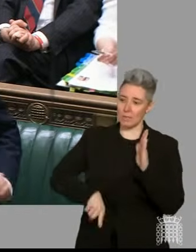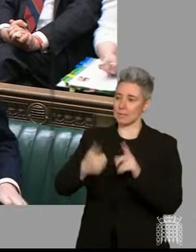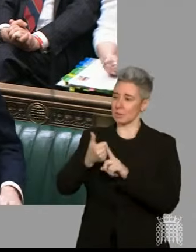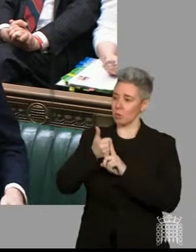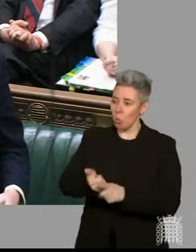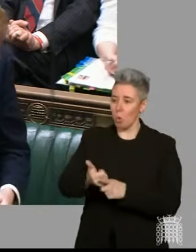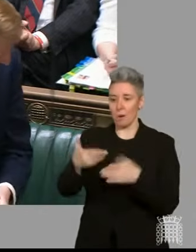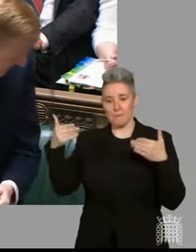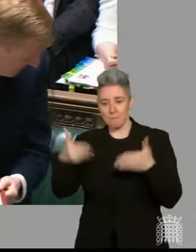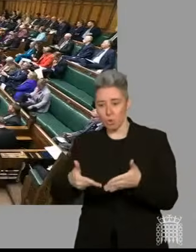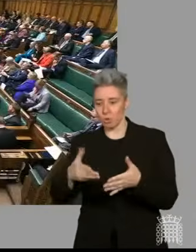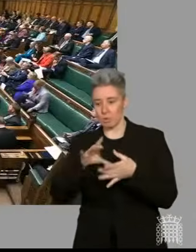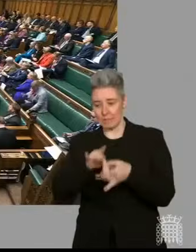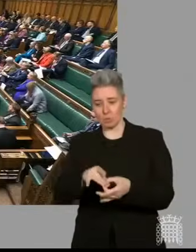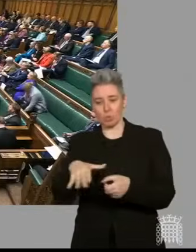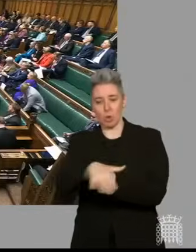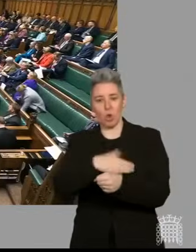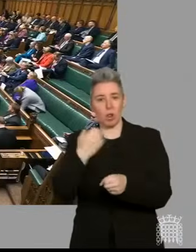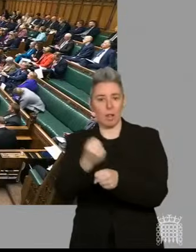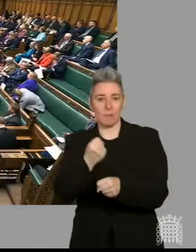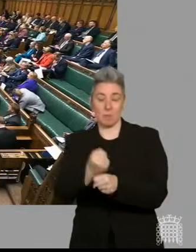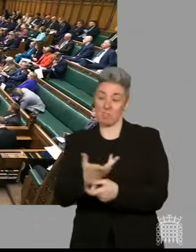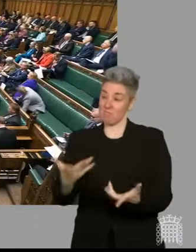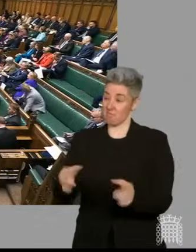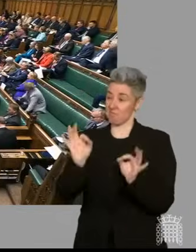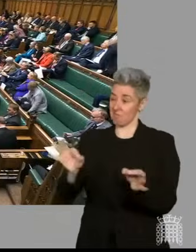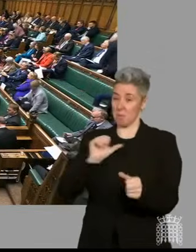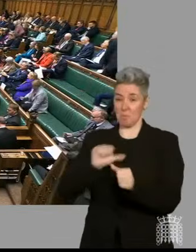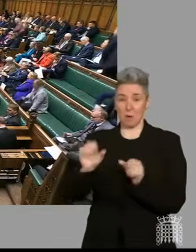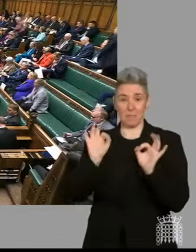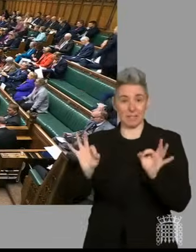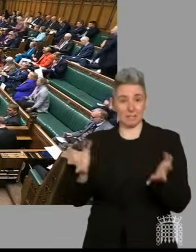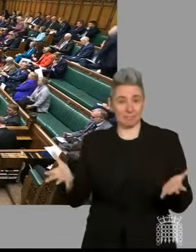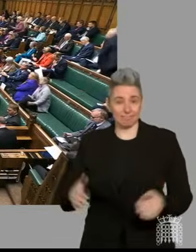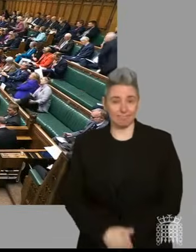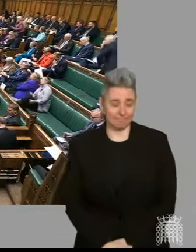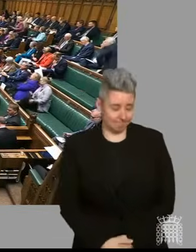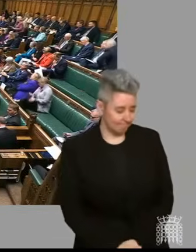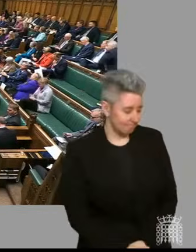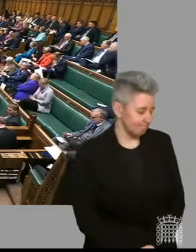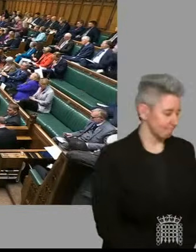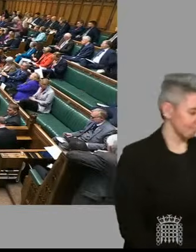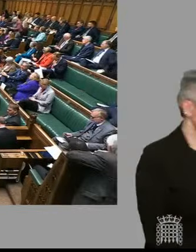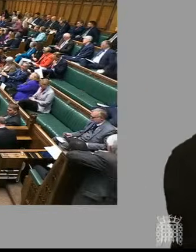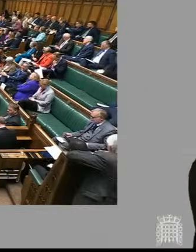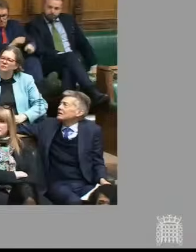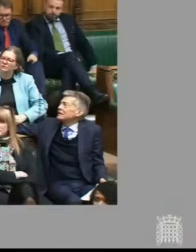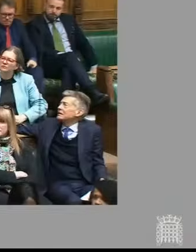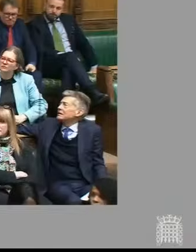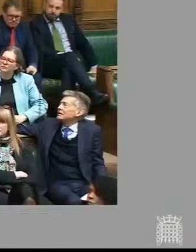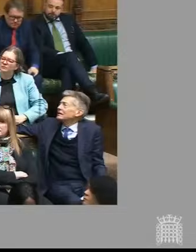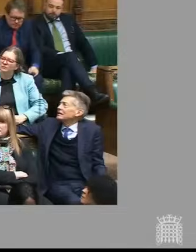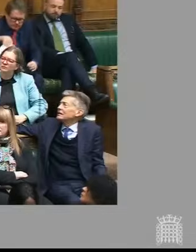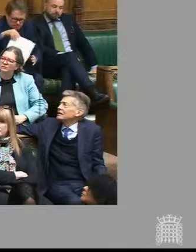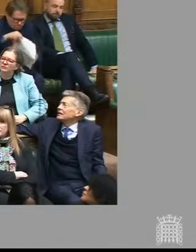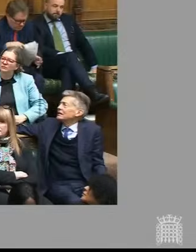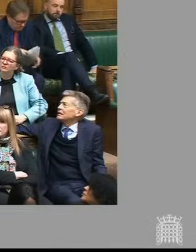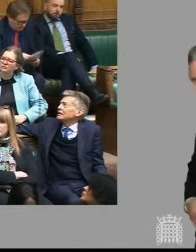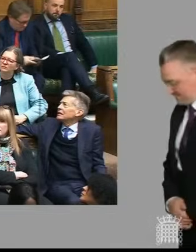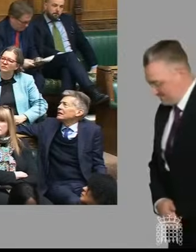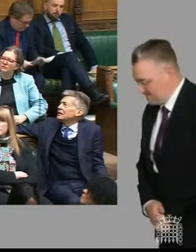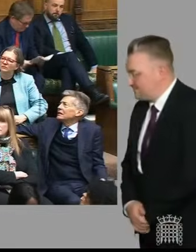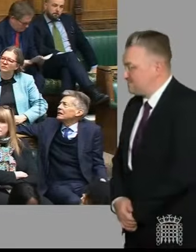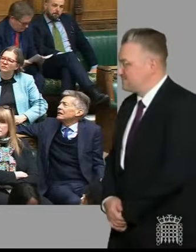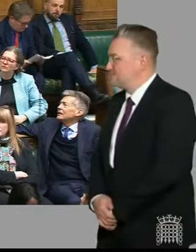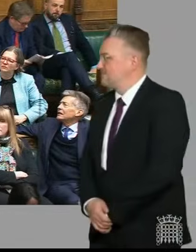it better myself. Mary Glendon. Speaker, with thousands of steelworkers' jobs on the